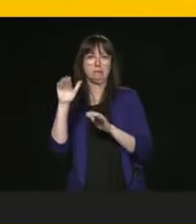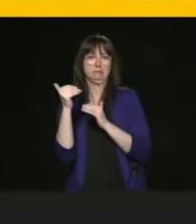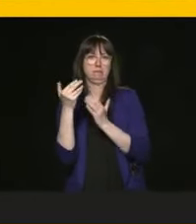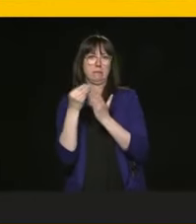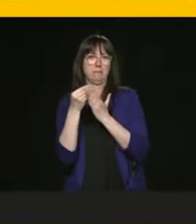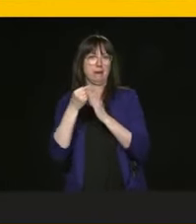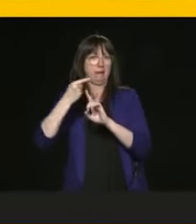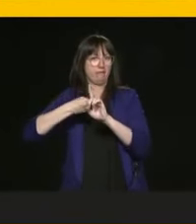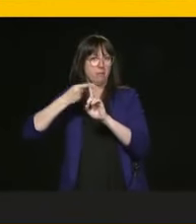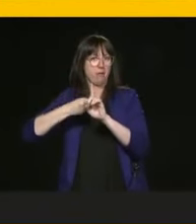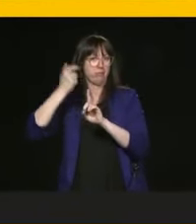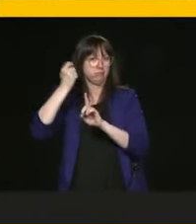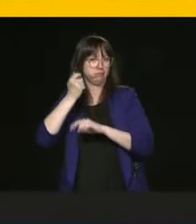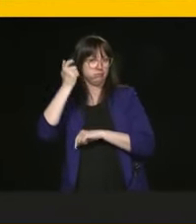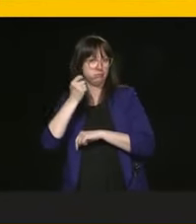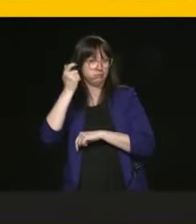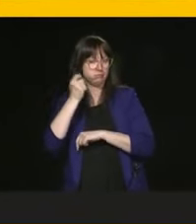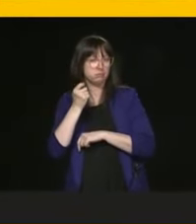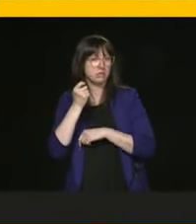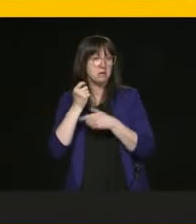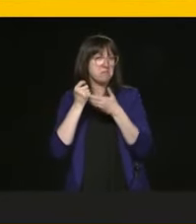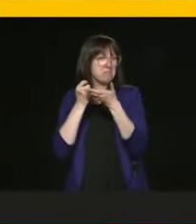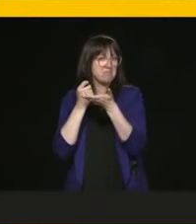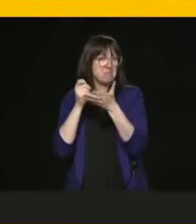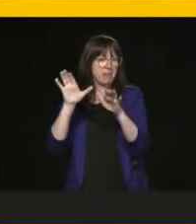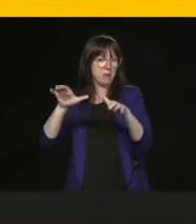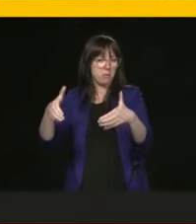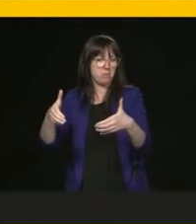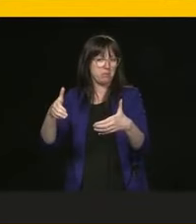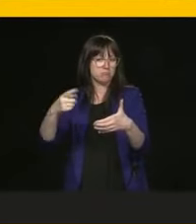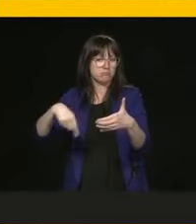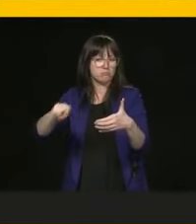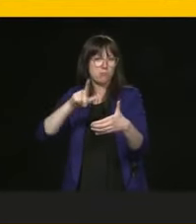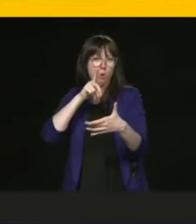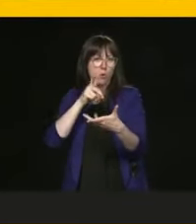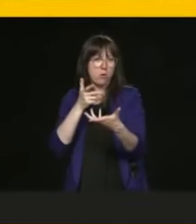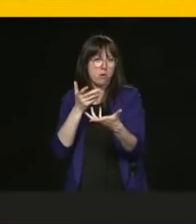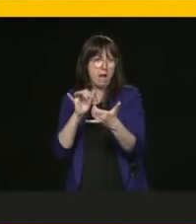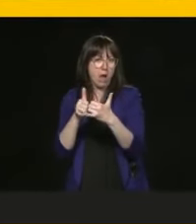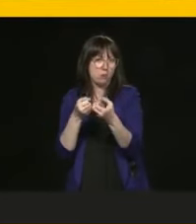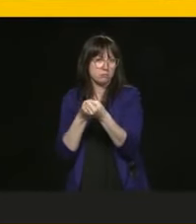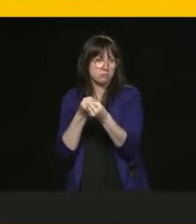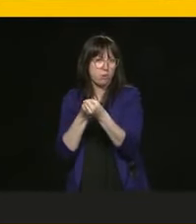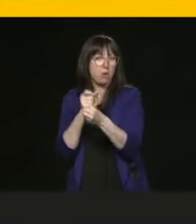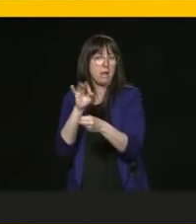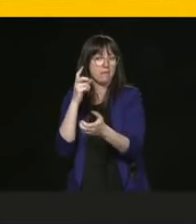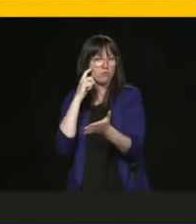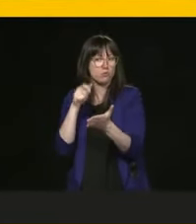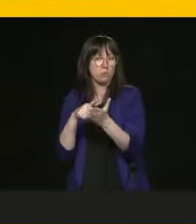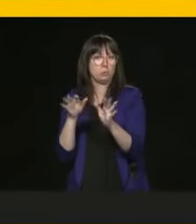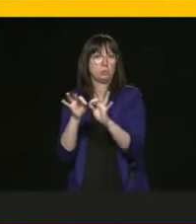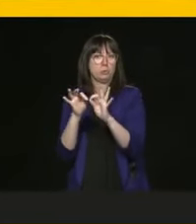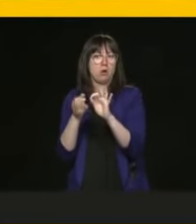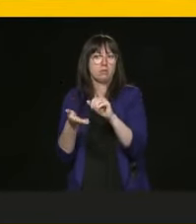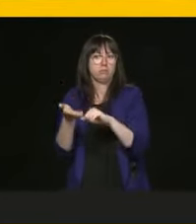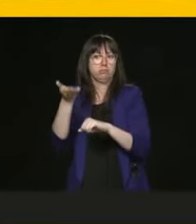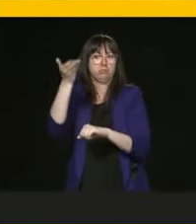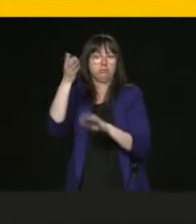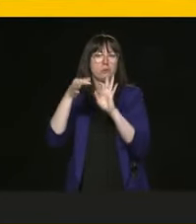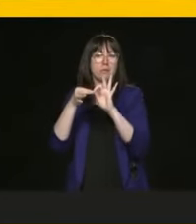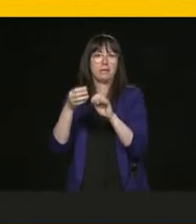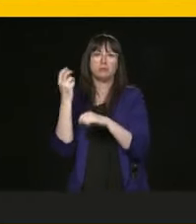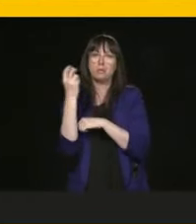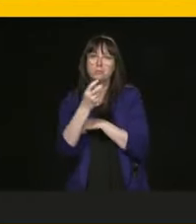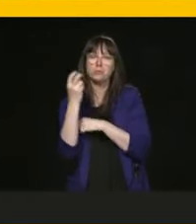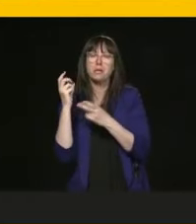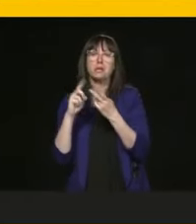what's being done for those people who might be facing mounting costs with regard to groceries or transportation or cost of living when they're on a